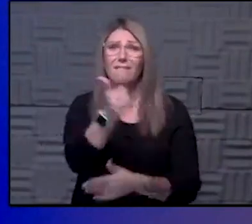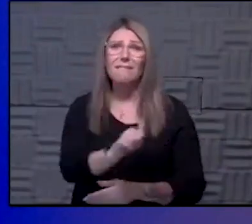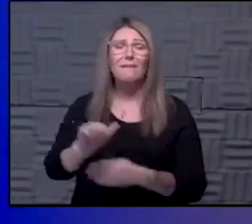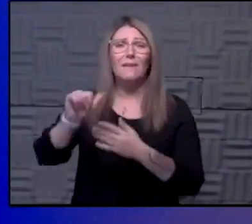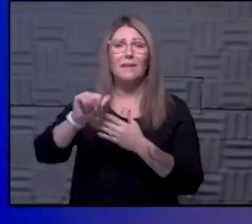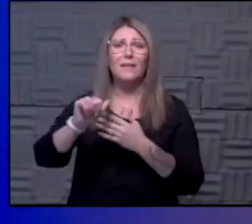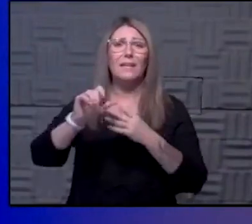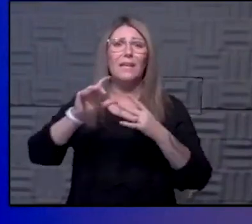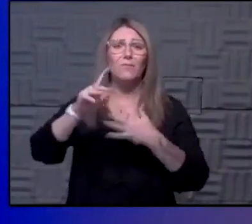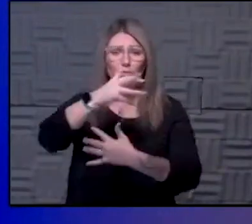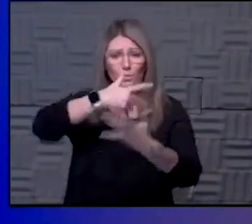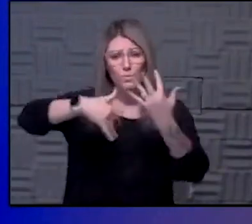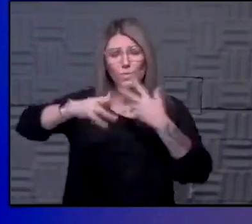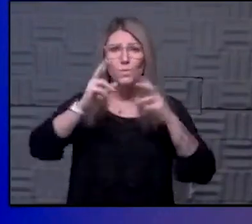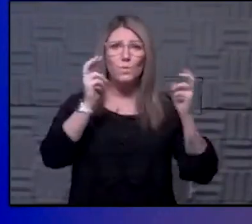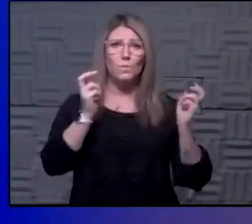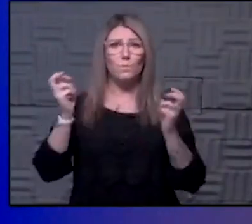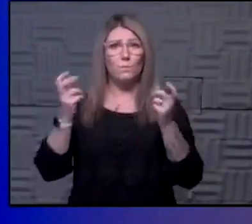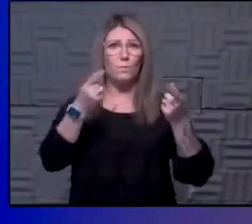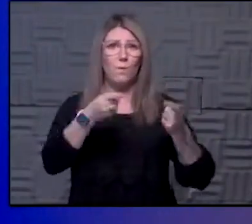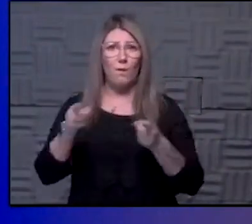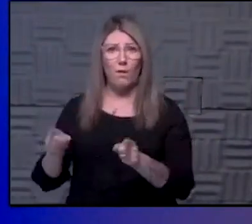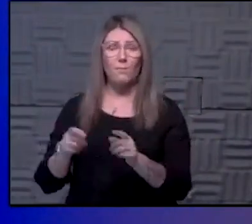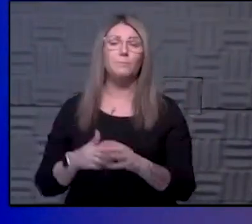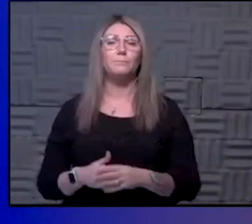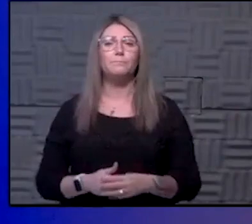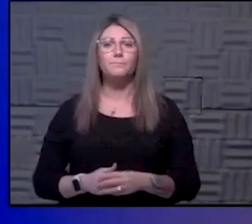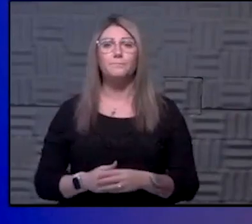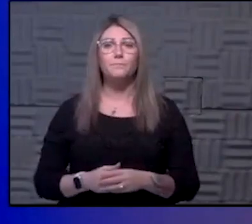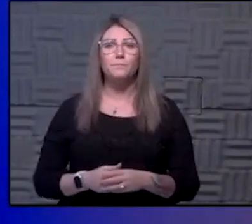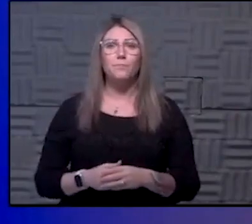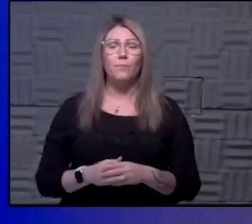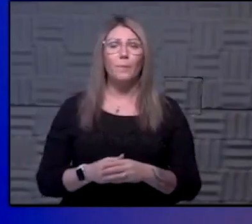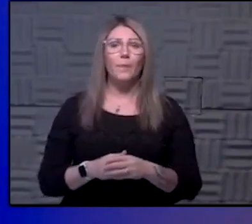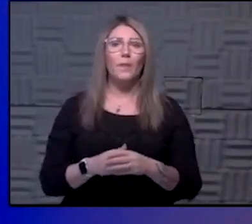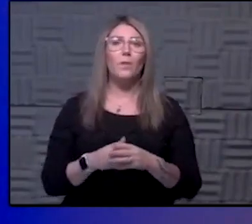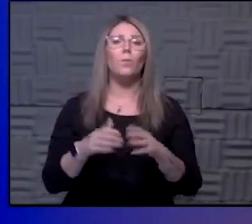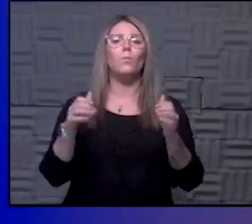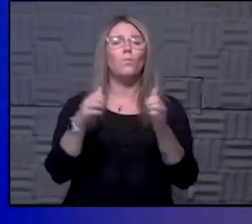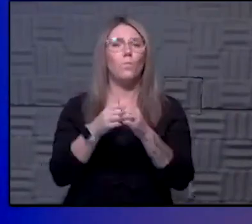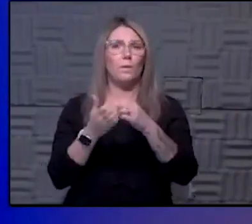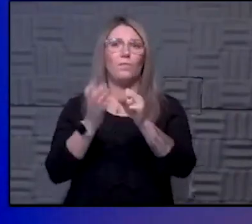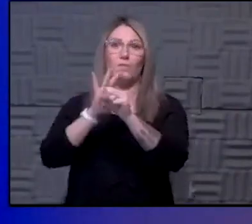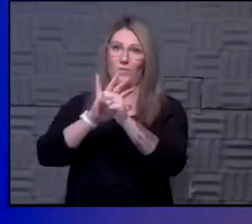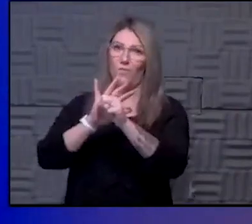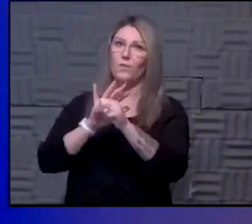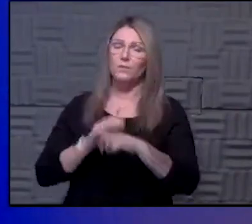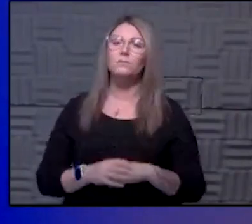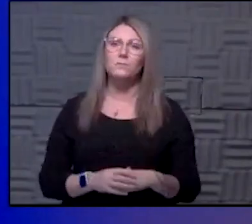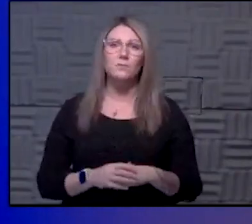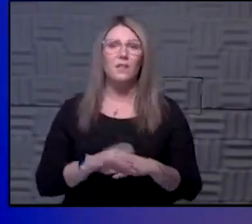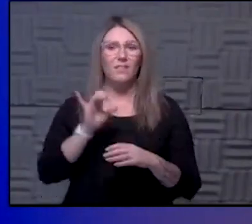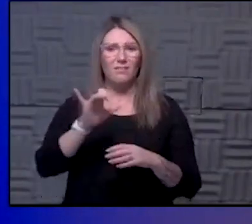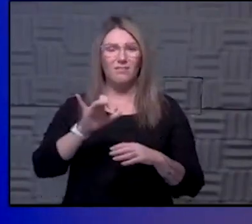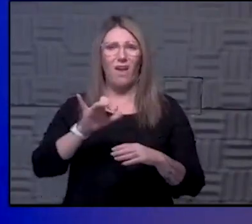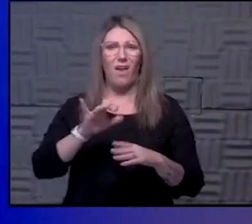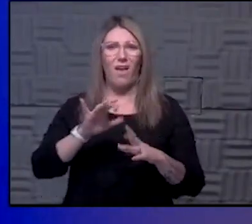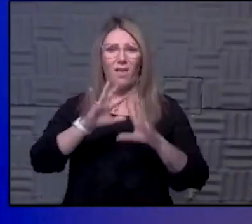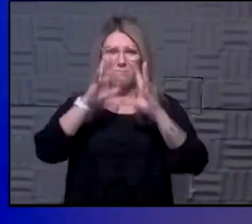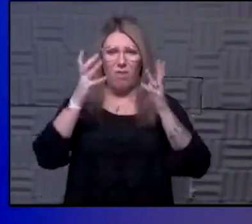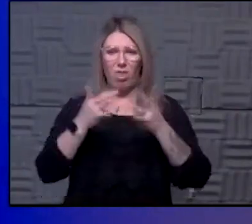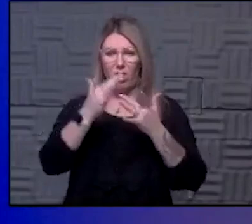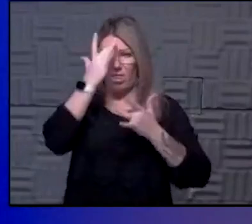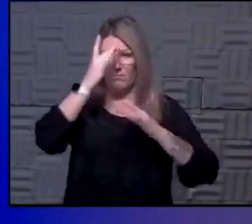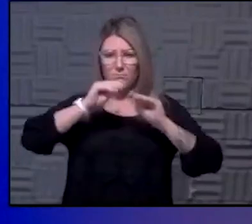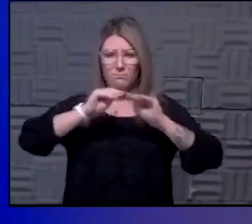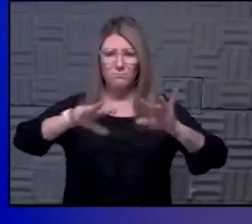social issues that have gone on in combination with the COVID pandemic as well. So, I